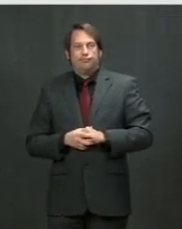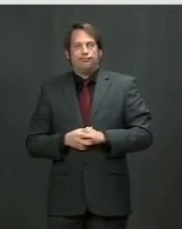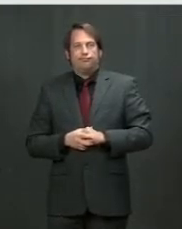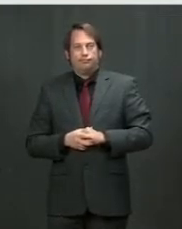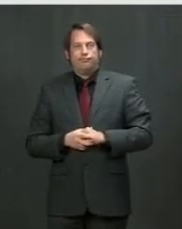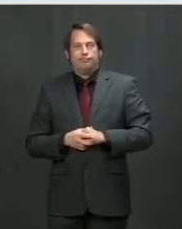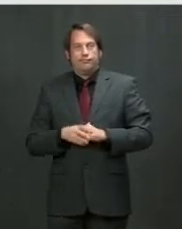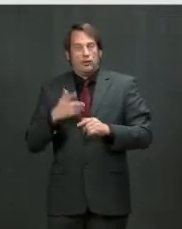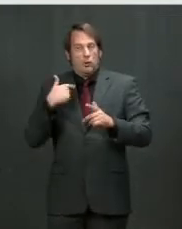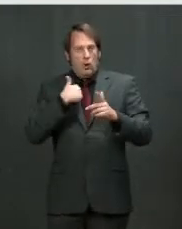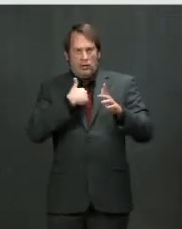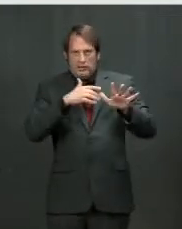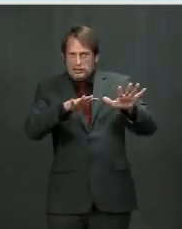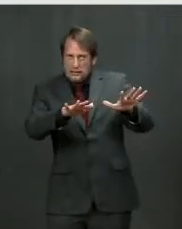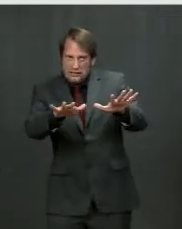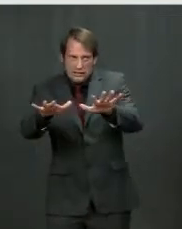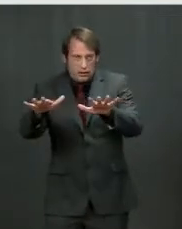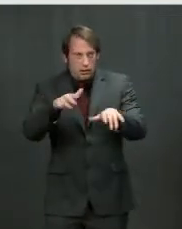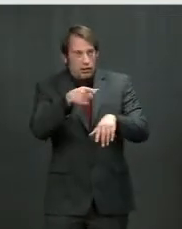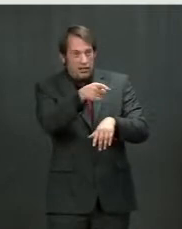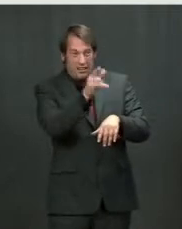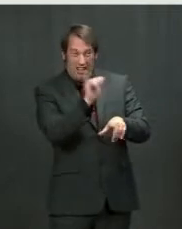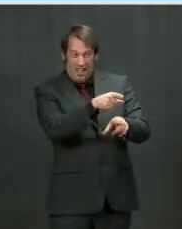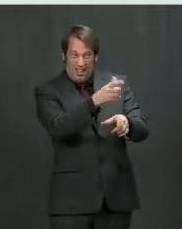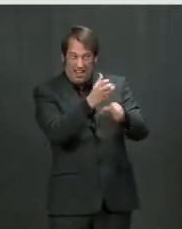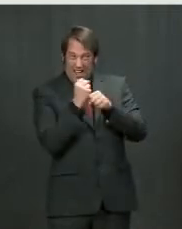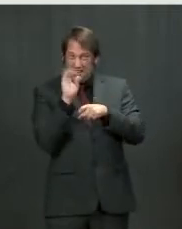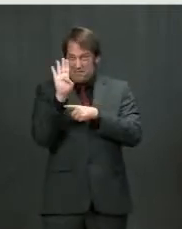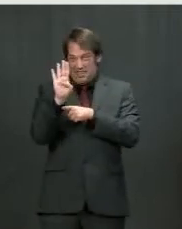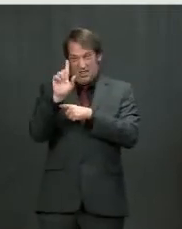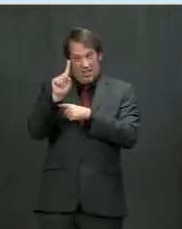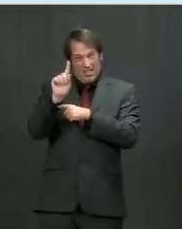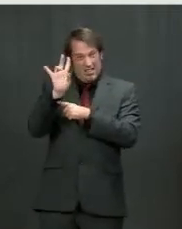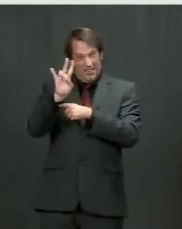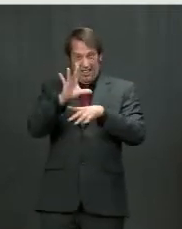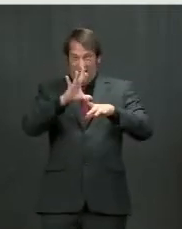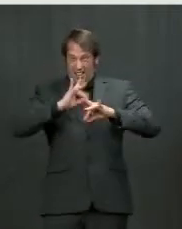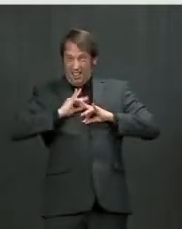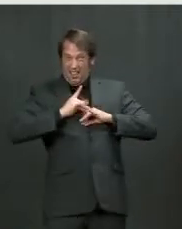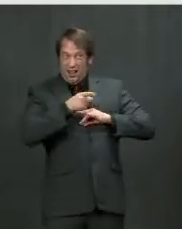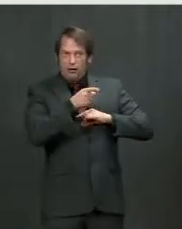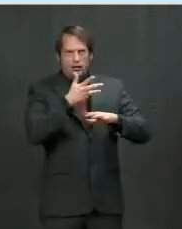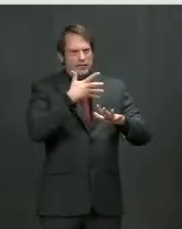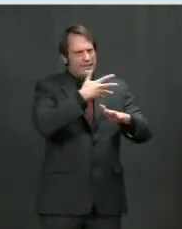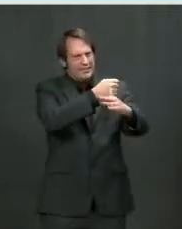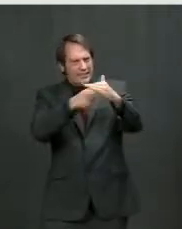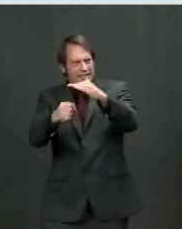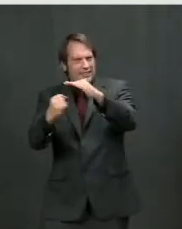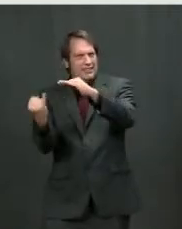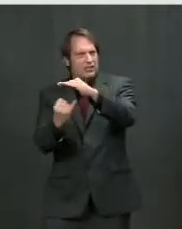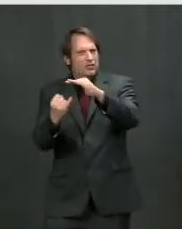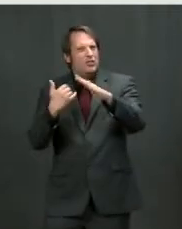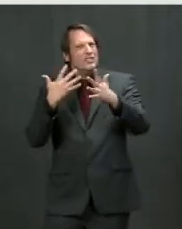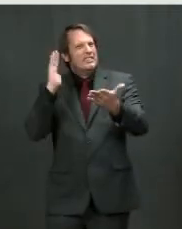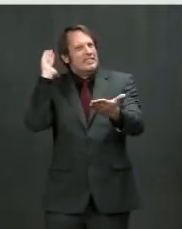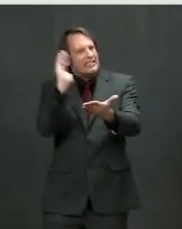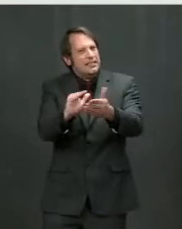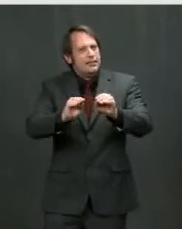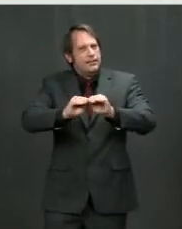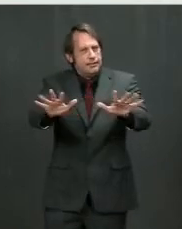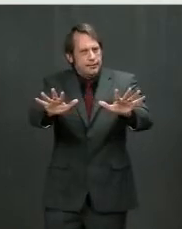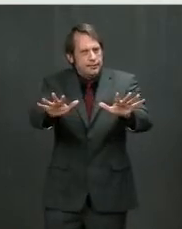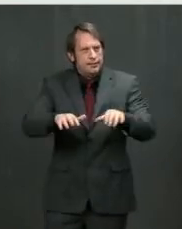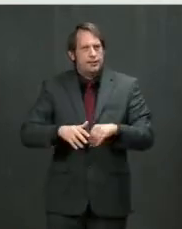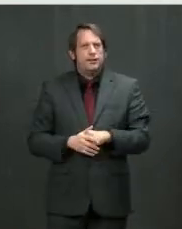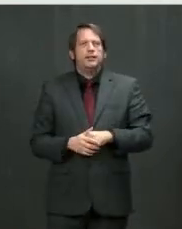including those with variants of concern. These trends are pointing to two clear truths. One, the virus still